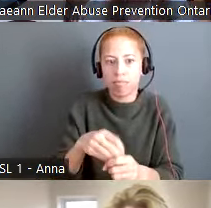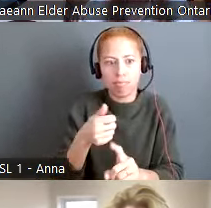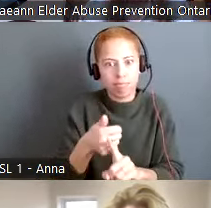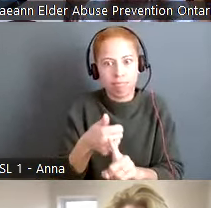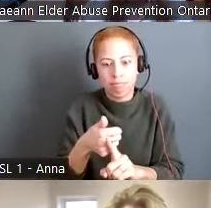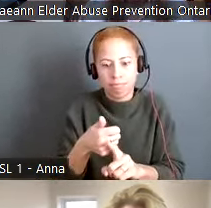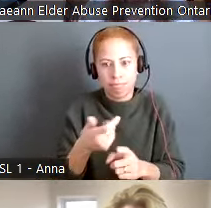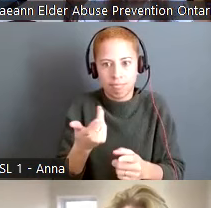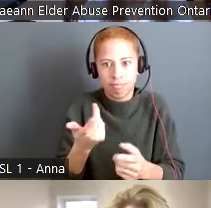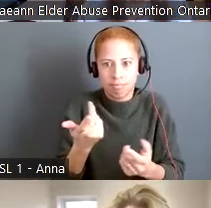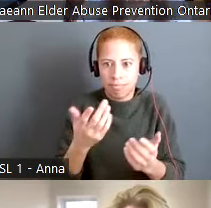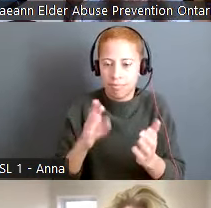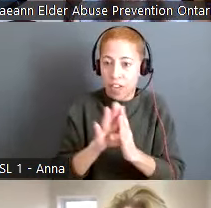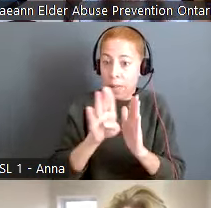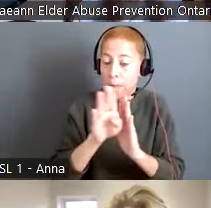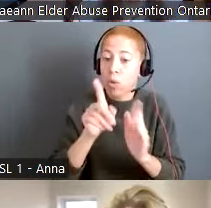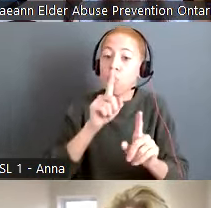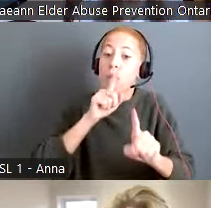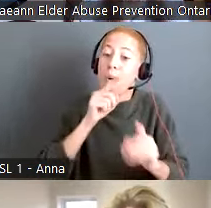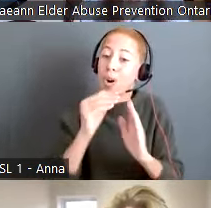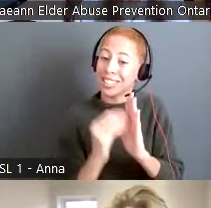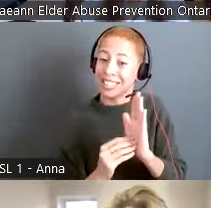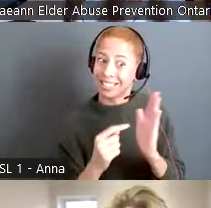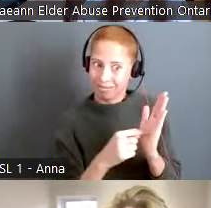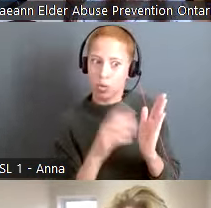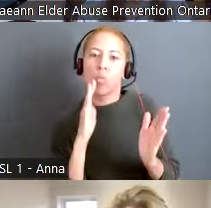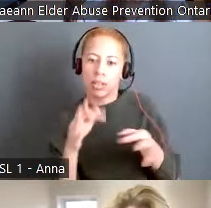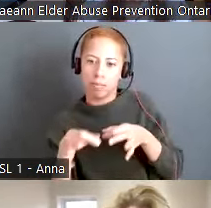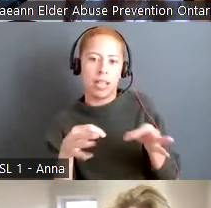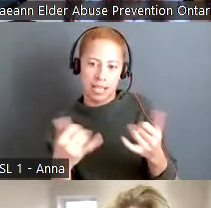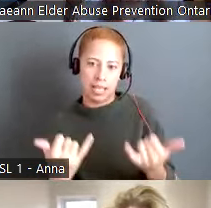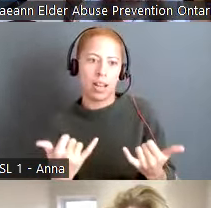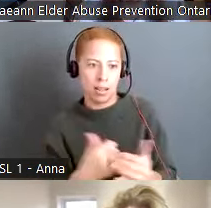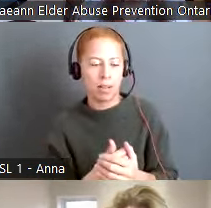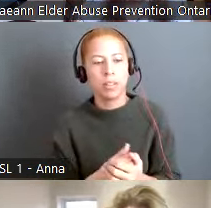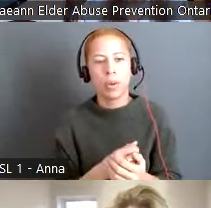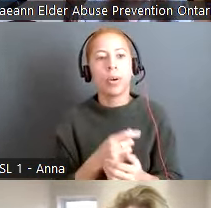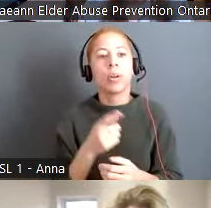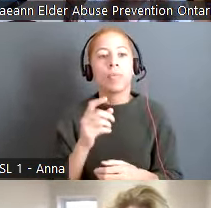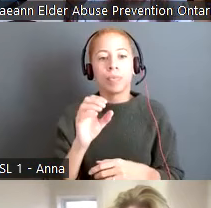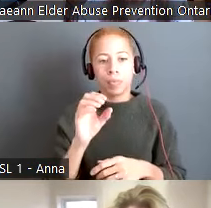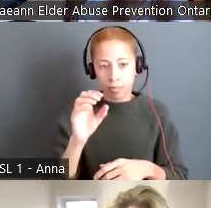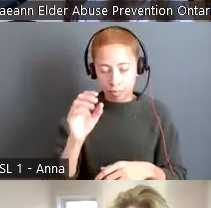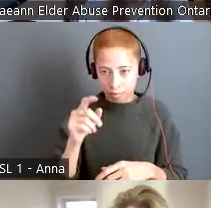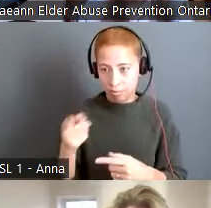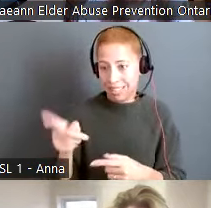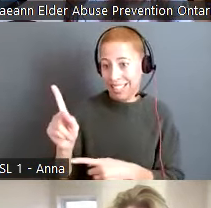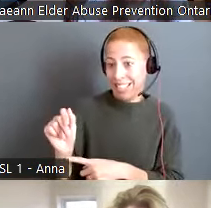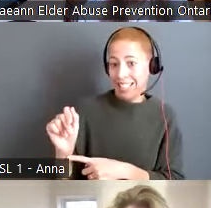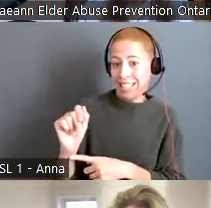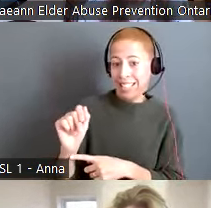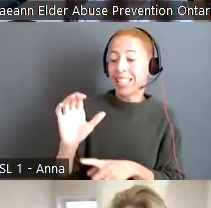hear about today. So the Alzheimer Society of Ontario, Kathy's been very involved in the report around